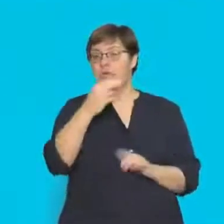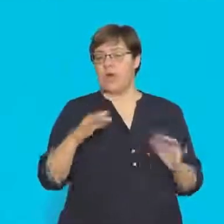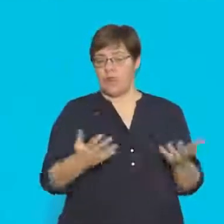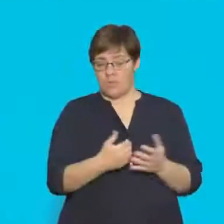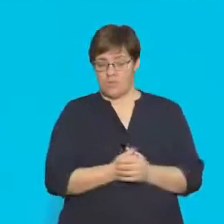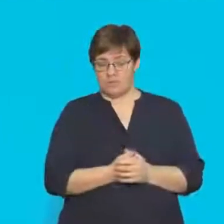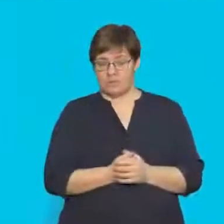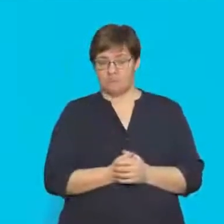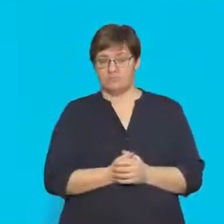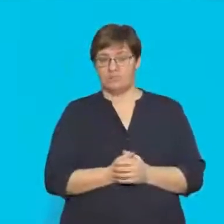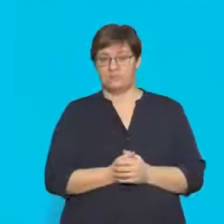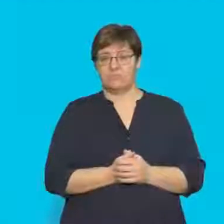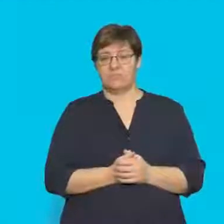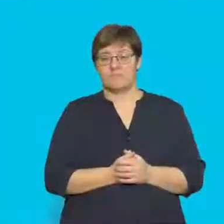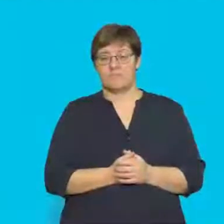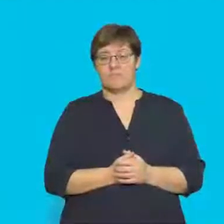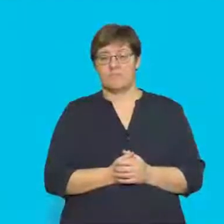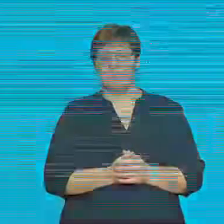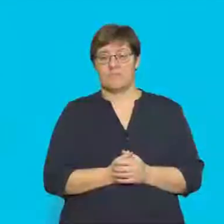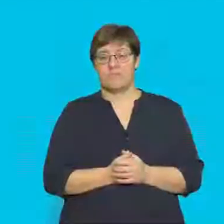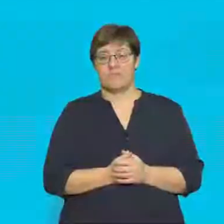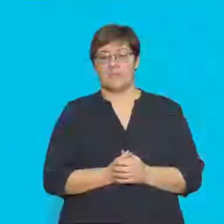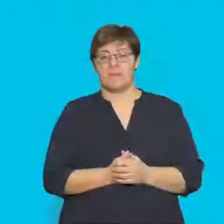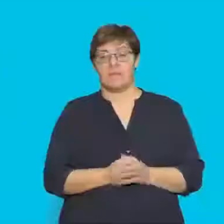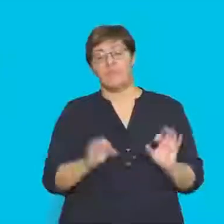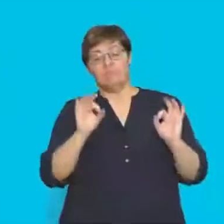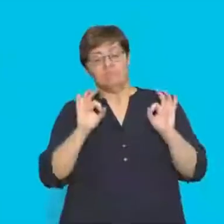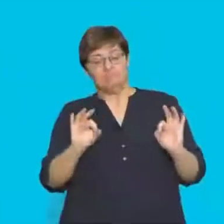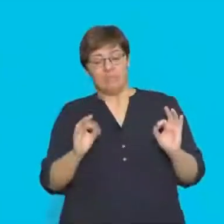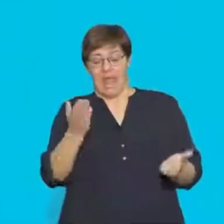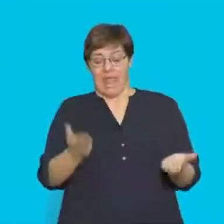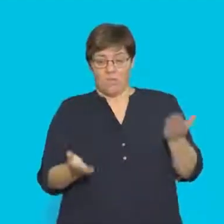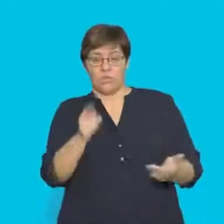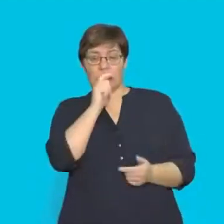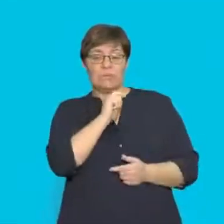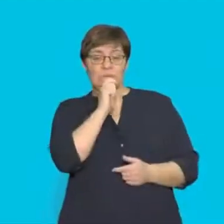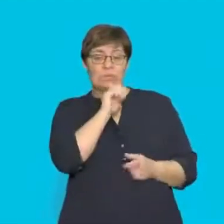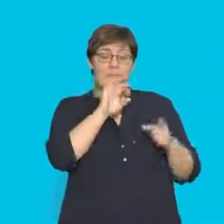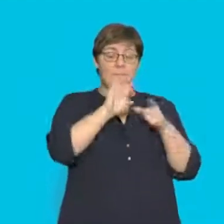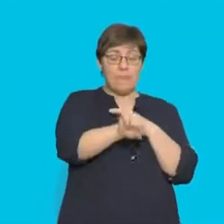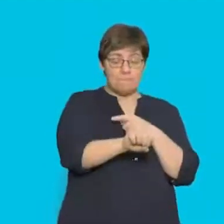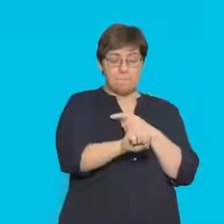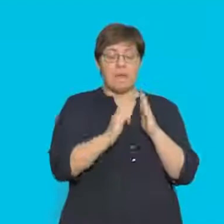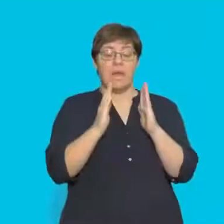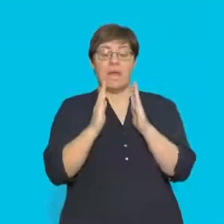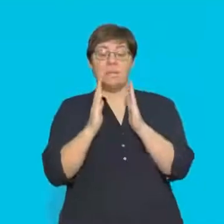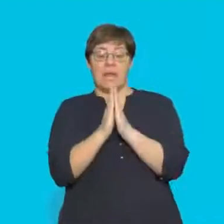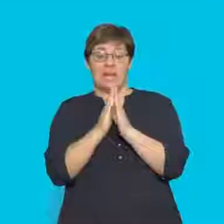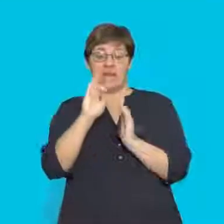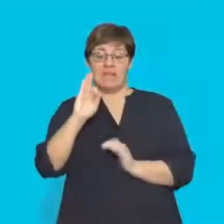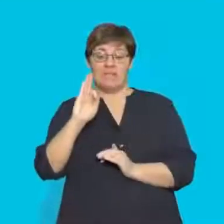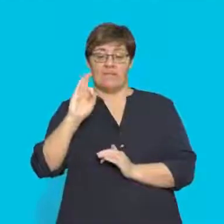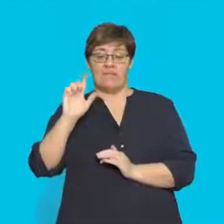draw it and to make it clear. Now, the formal definition, or the equation that we use to define magnetic